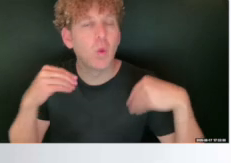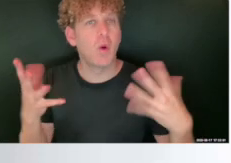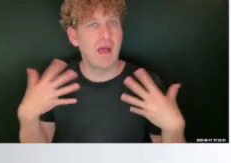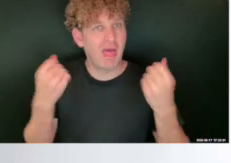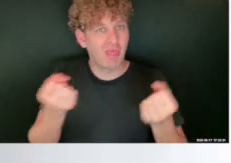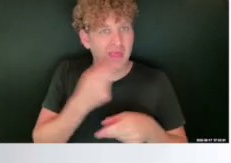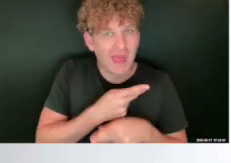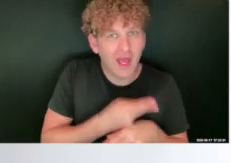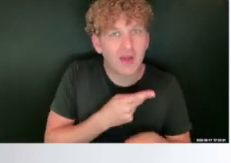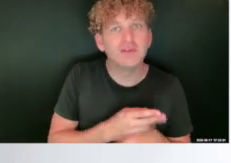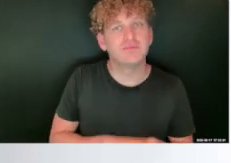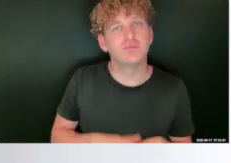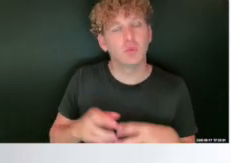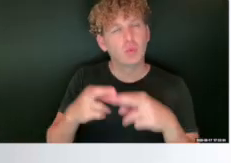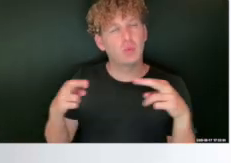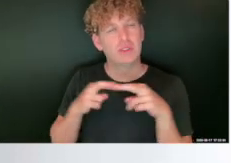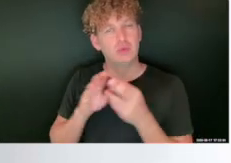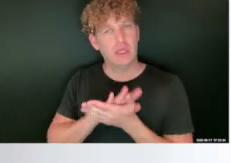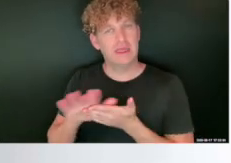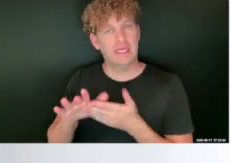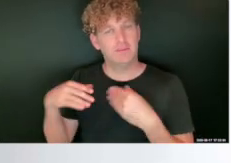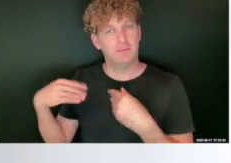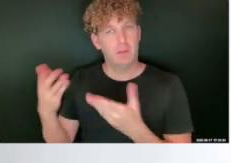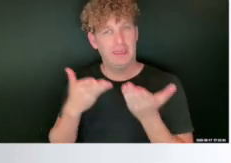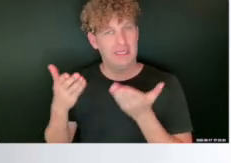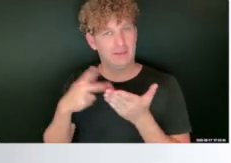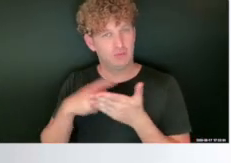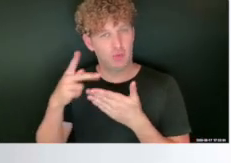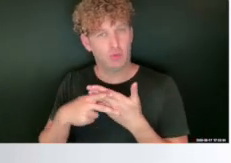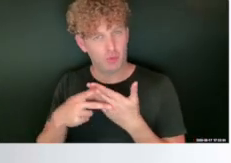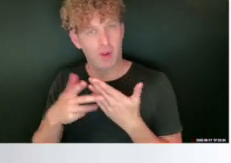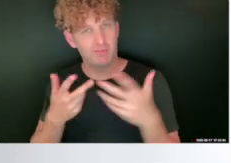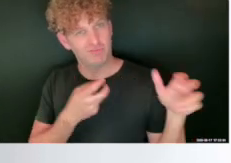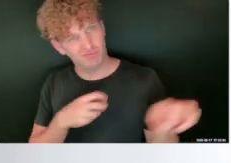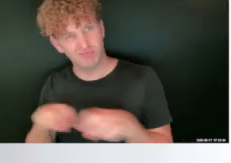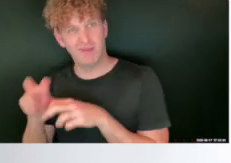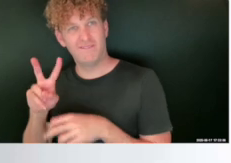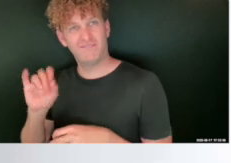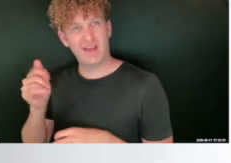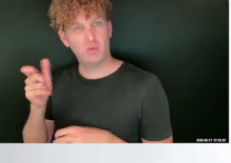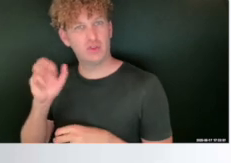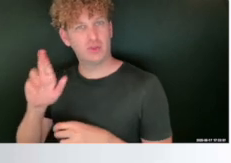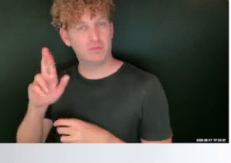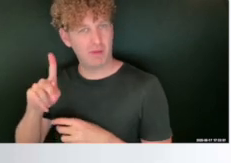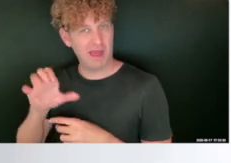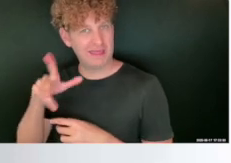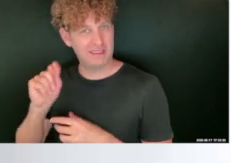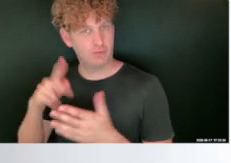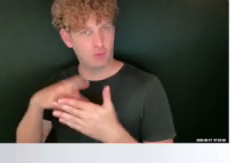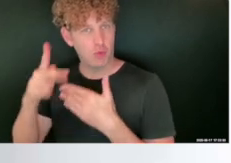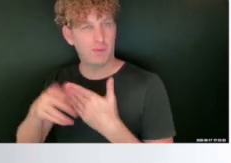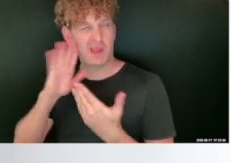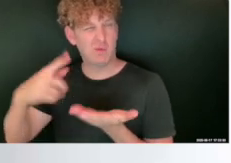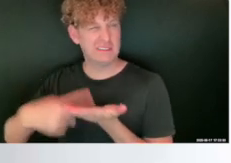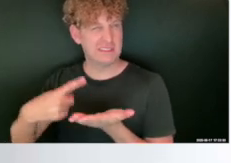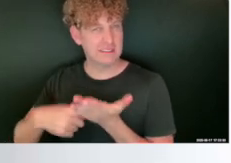called CalStart, and their partners, Shared Use Mobility Center, Emergent